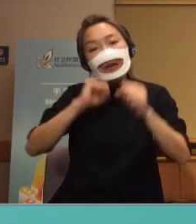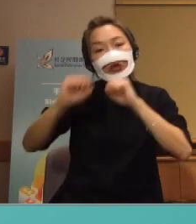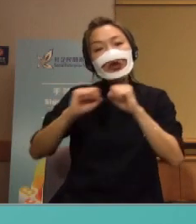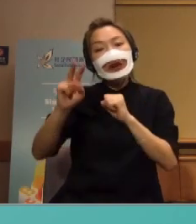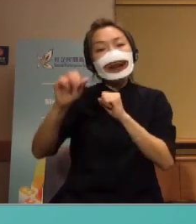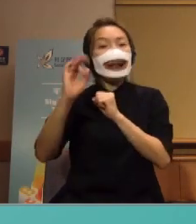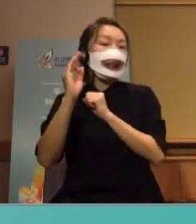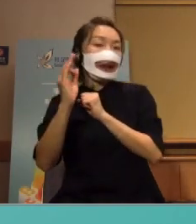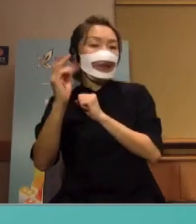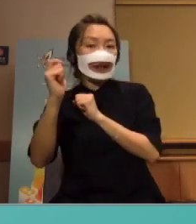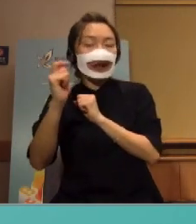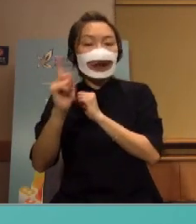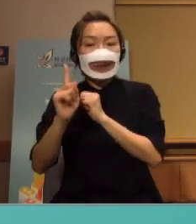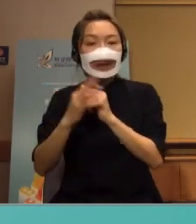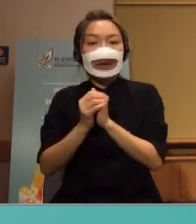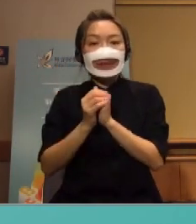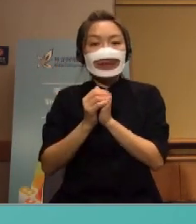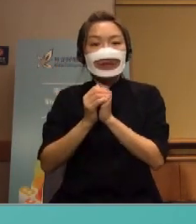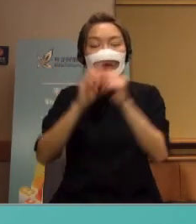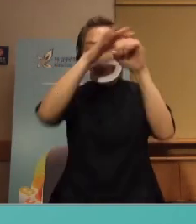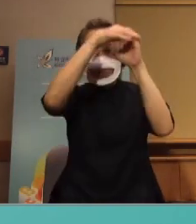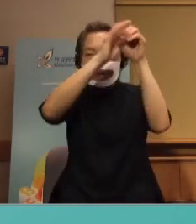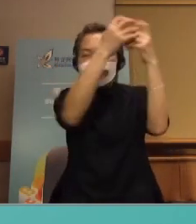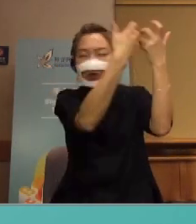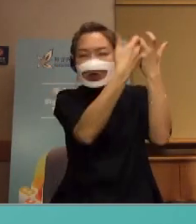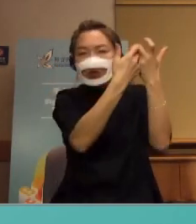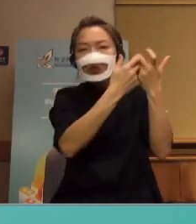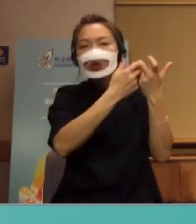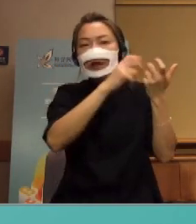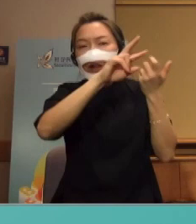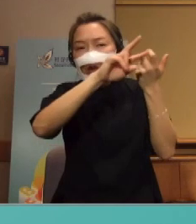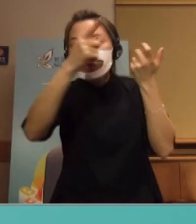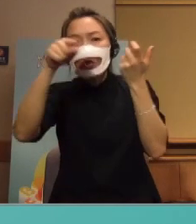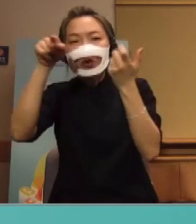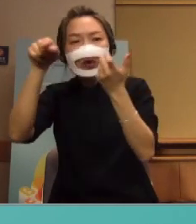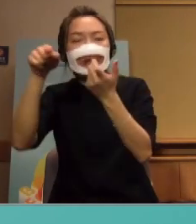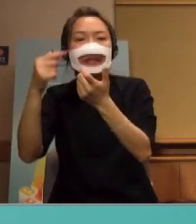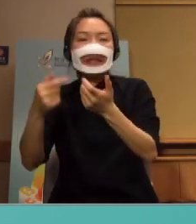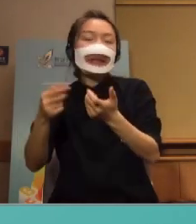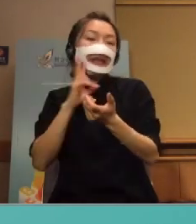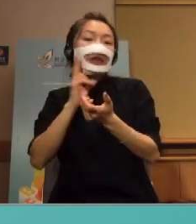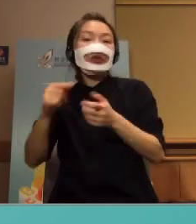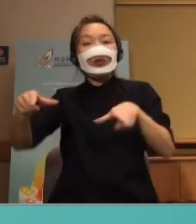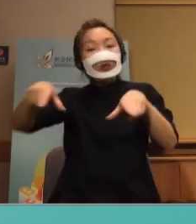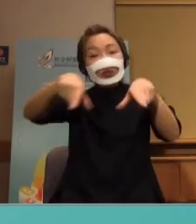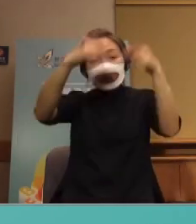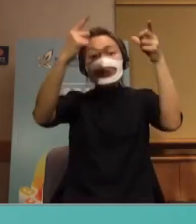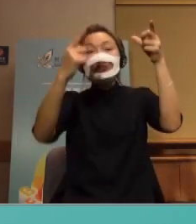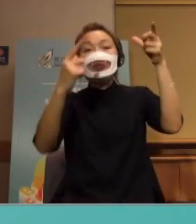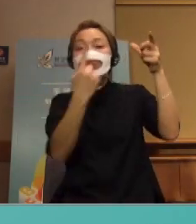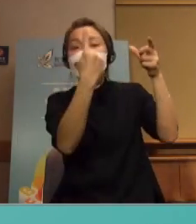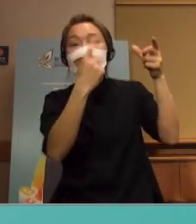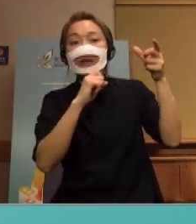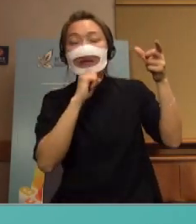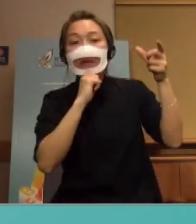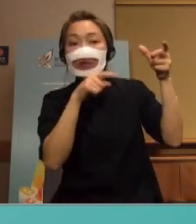the metadata. So when we have these trees, you paint them on your wall, if the forest burns down, then your trees also turn to a crisp. If the forest grows, then